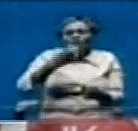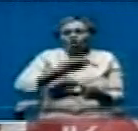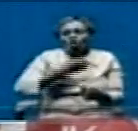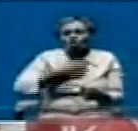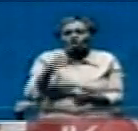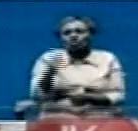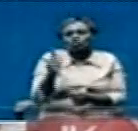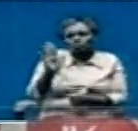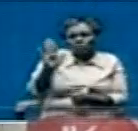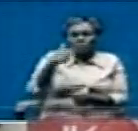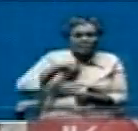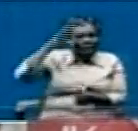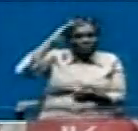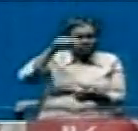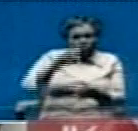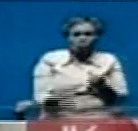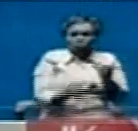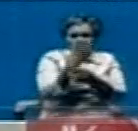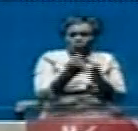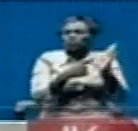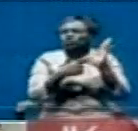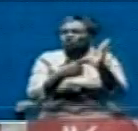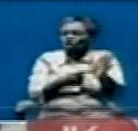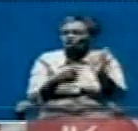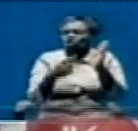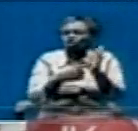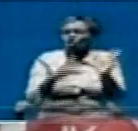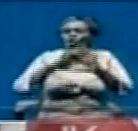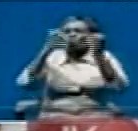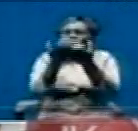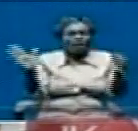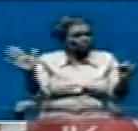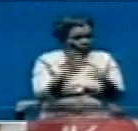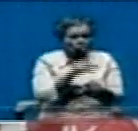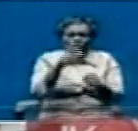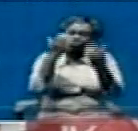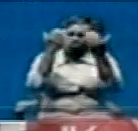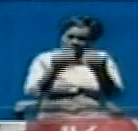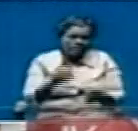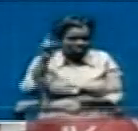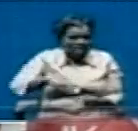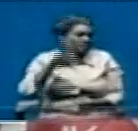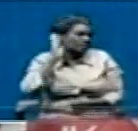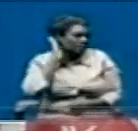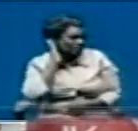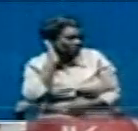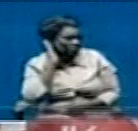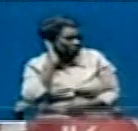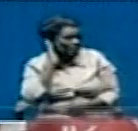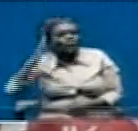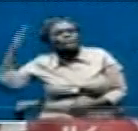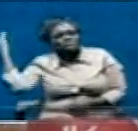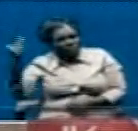studios. I believe I see you producing shows that are syndicated all over the world. You deserve to be heard. Preach, Doctor,